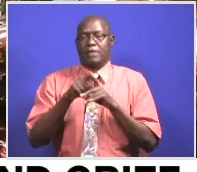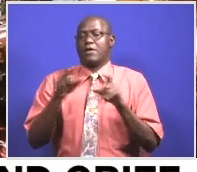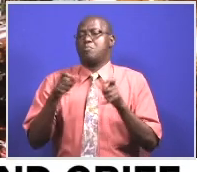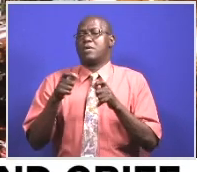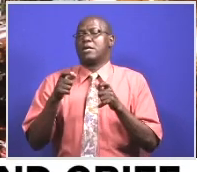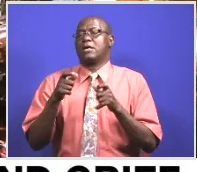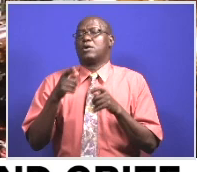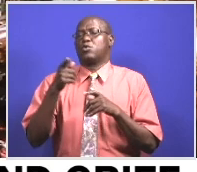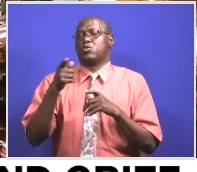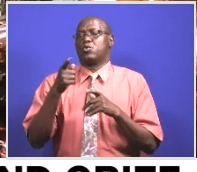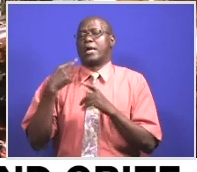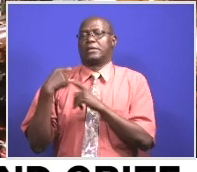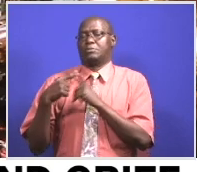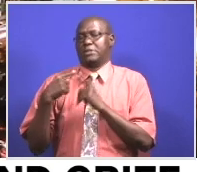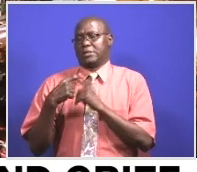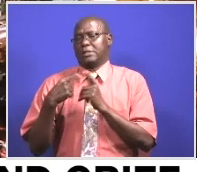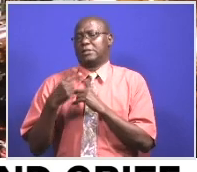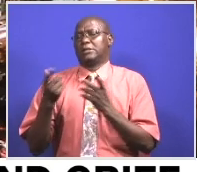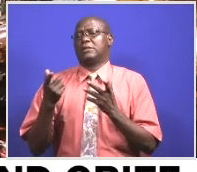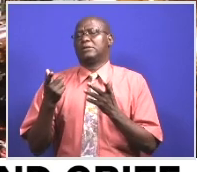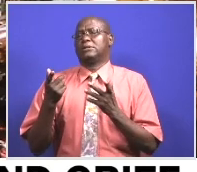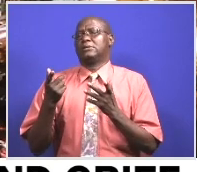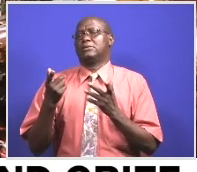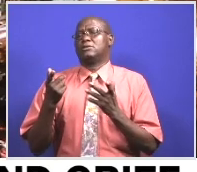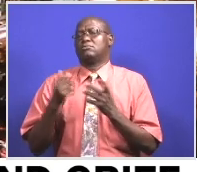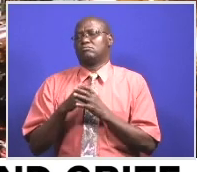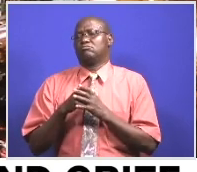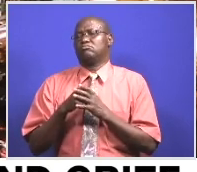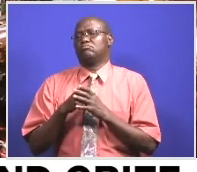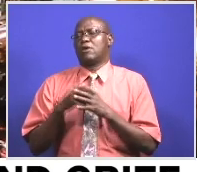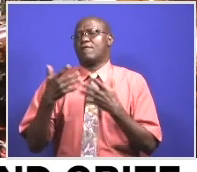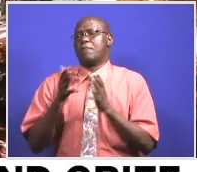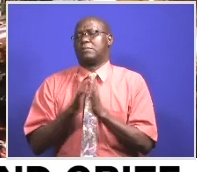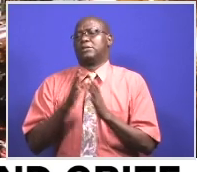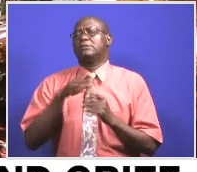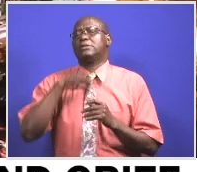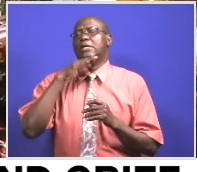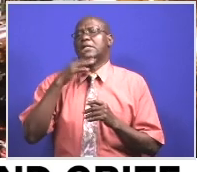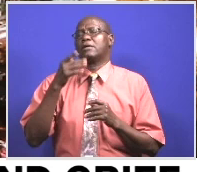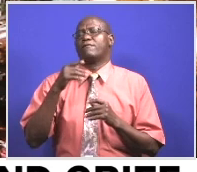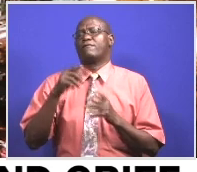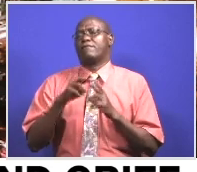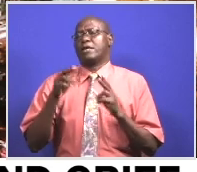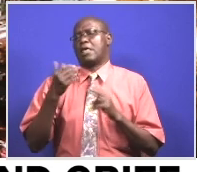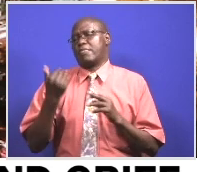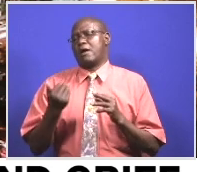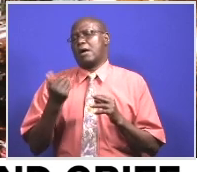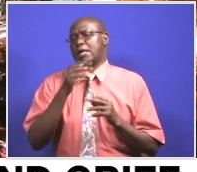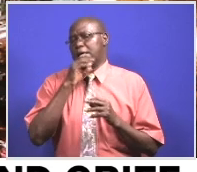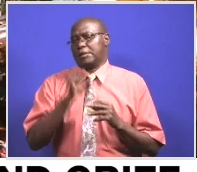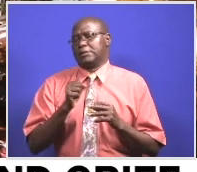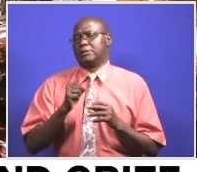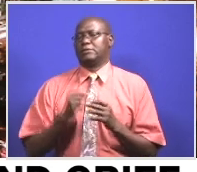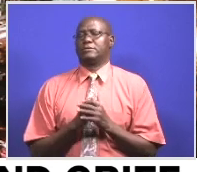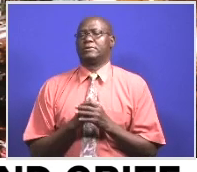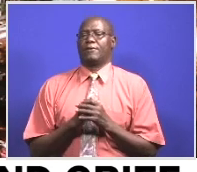went through loss at a very young age. Yeah. Probably just start by telling us a little about your story, even as you defined for us loss